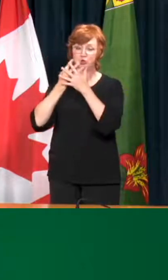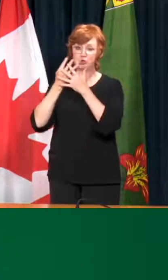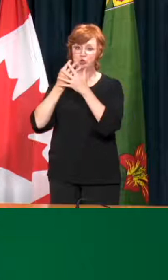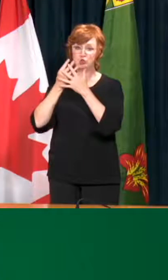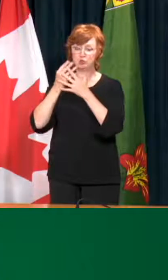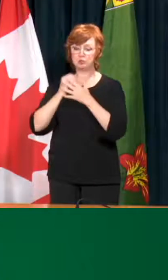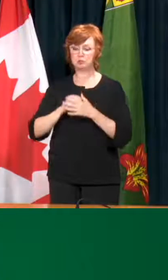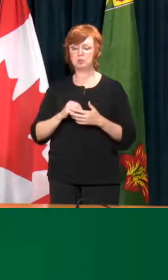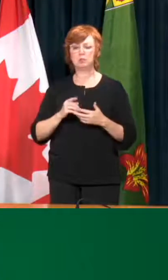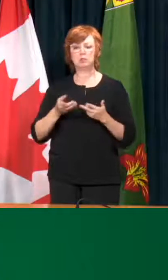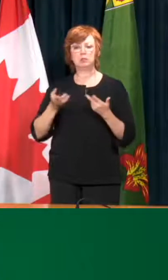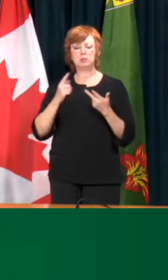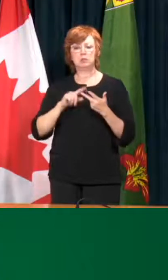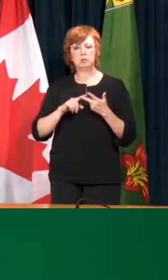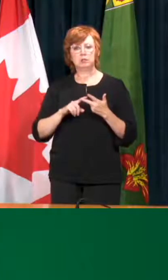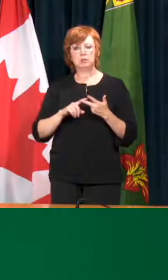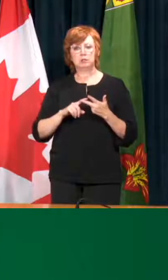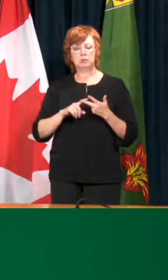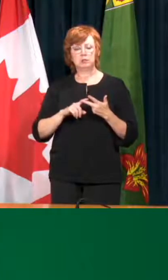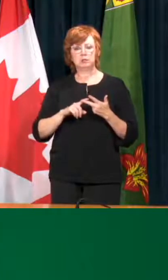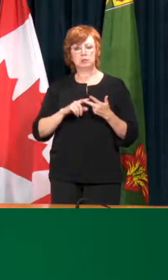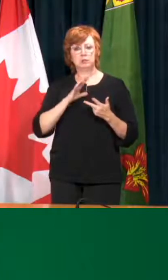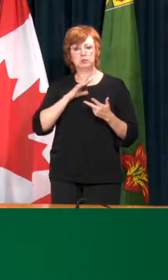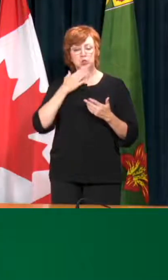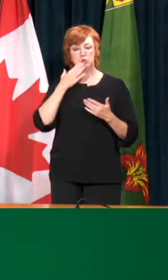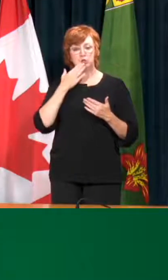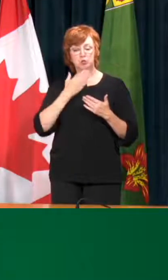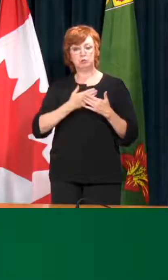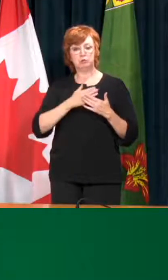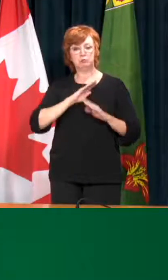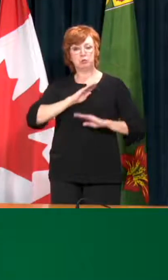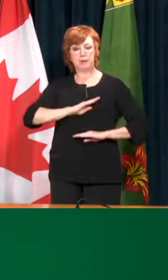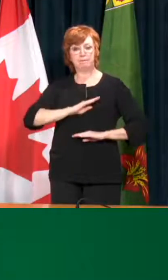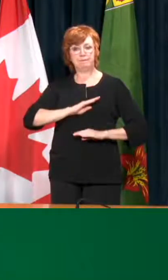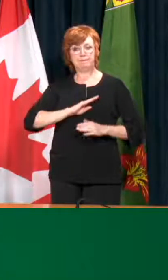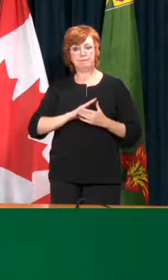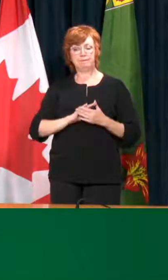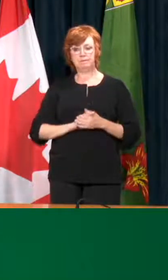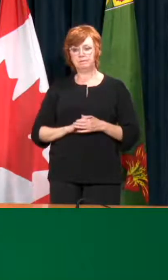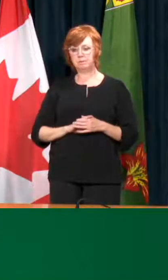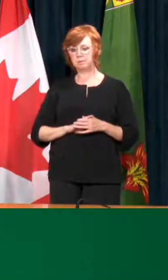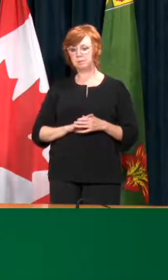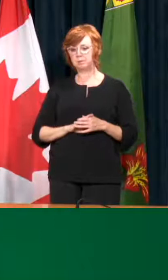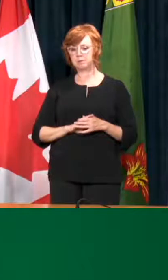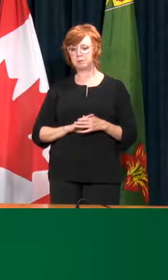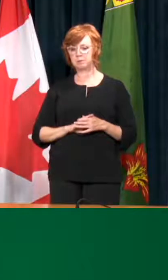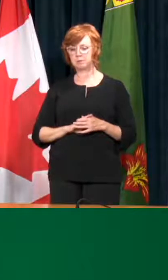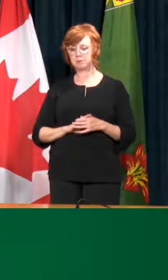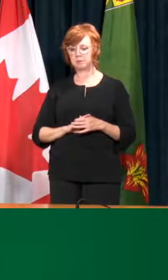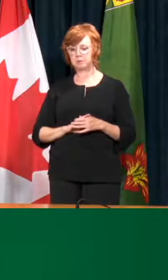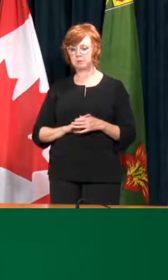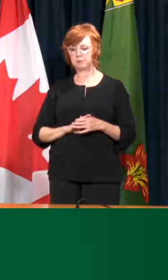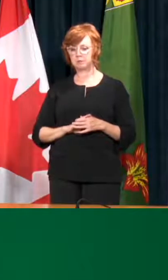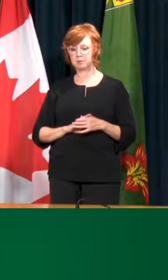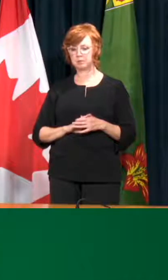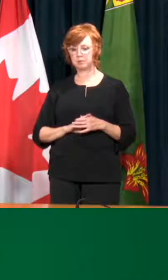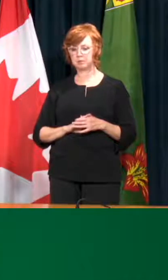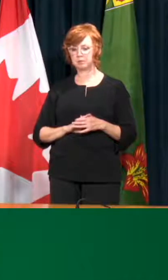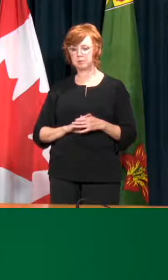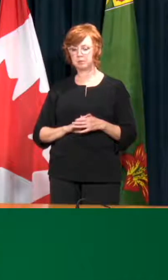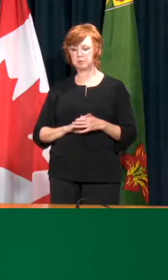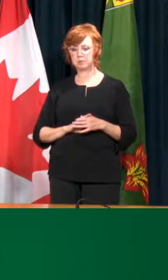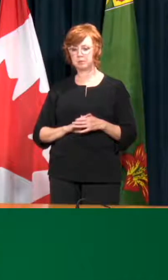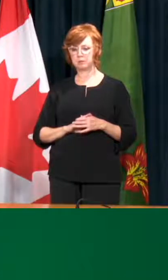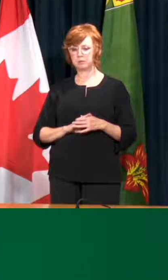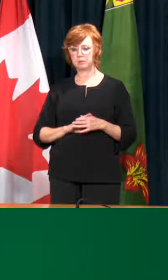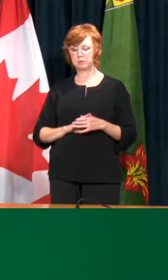example, transmission risk is low. But there's some intent to inform the public that they would have been in an area where there was